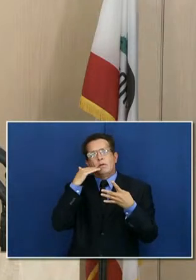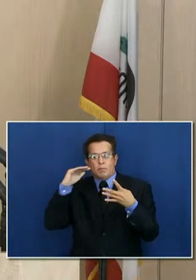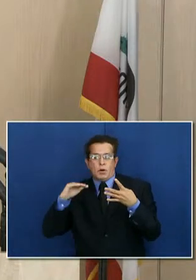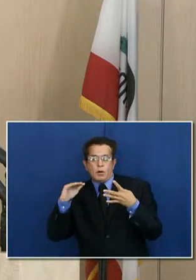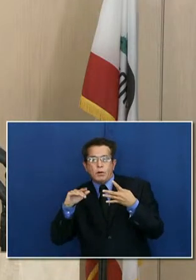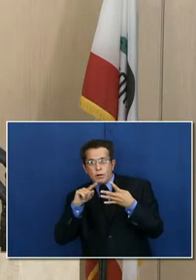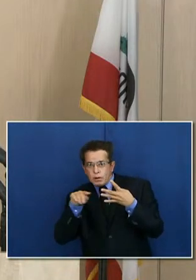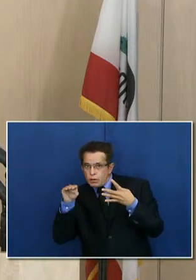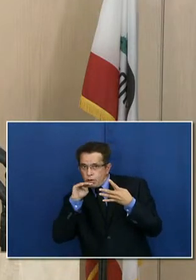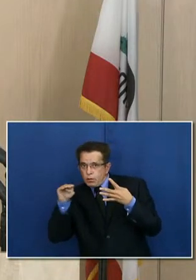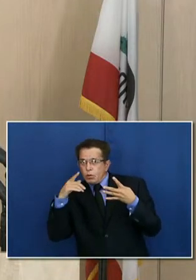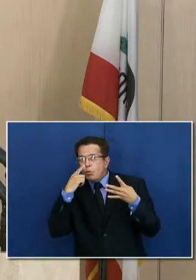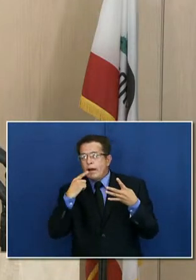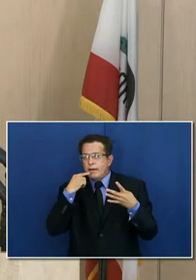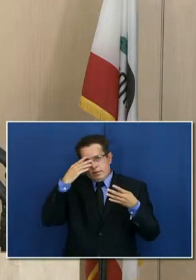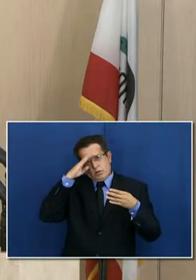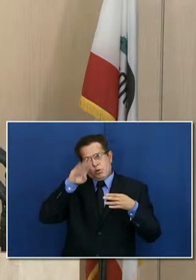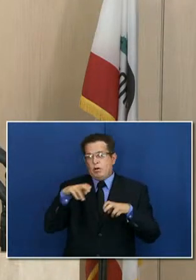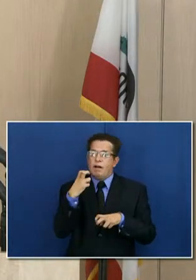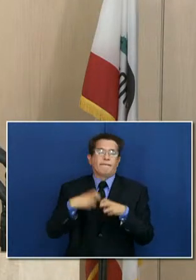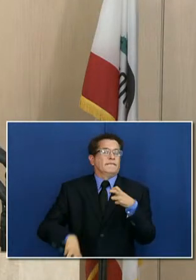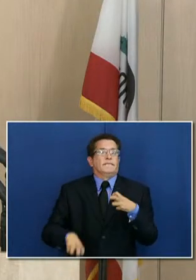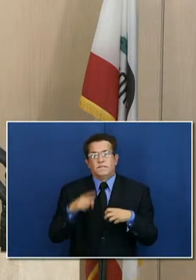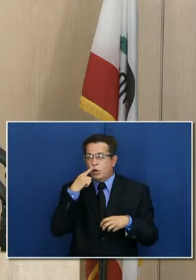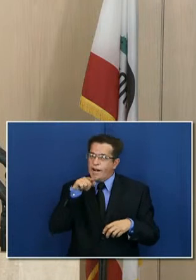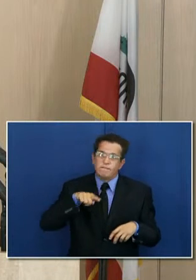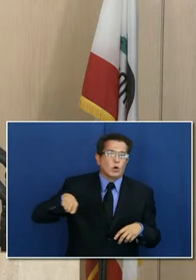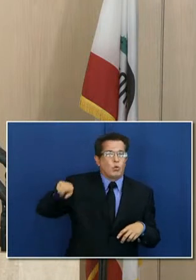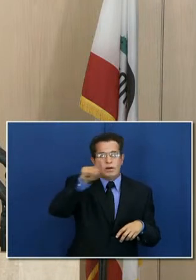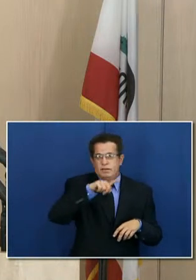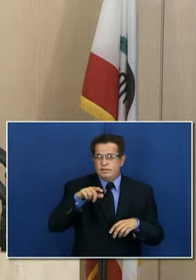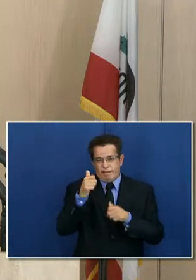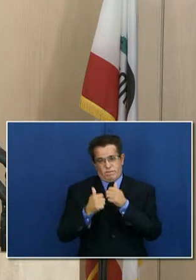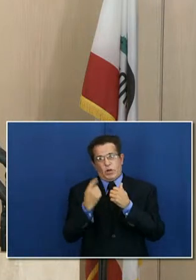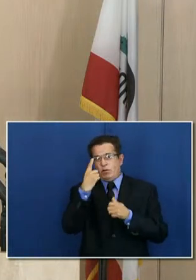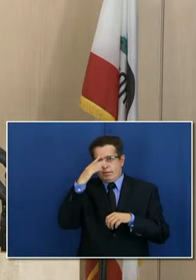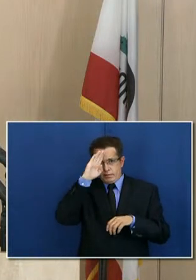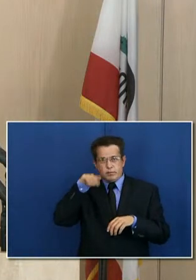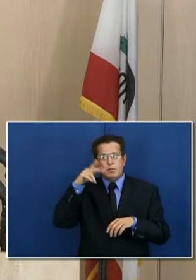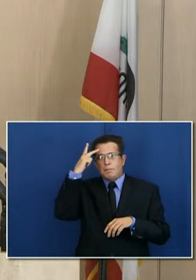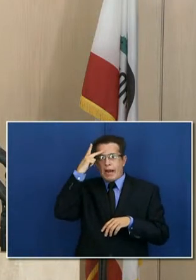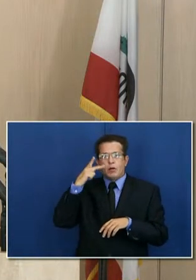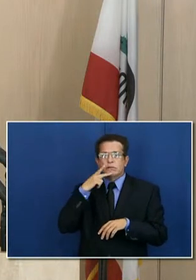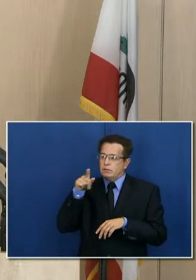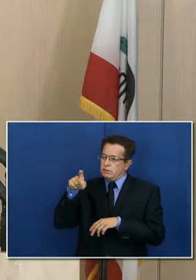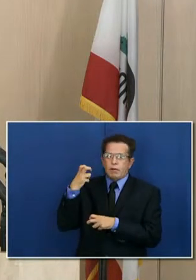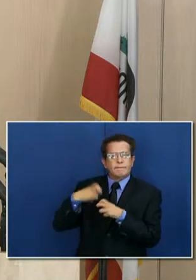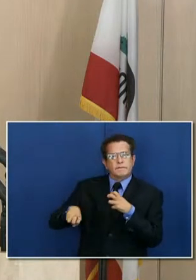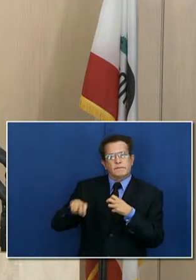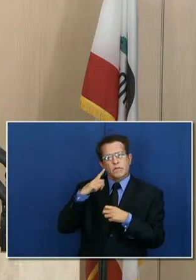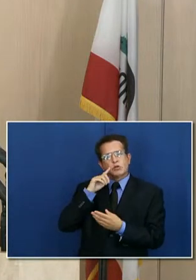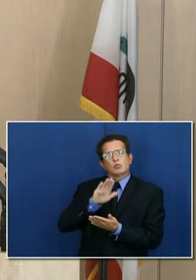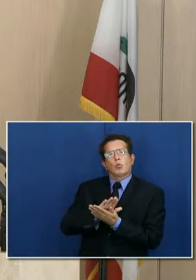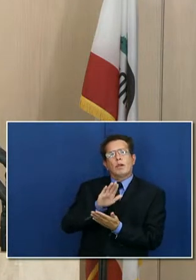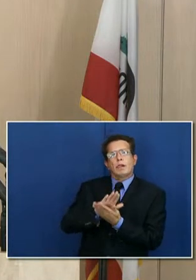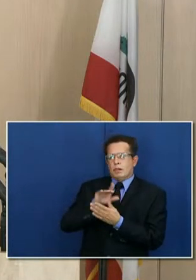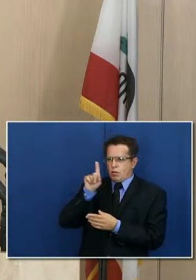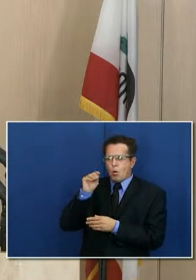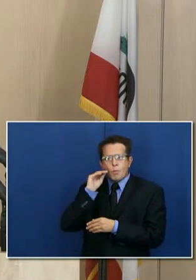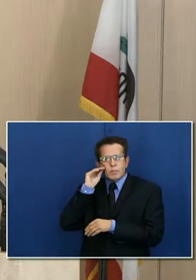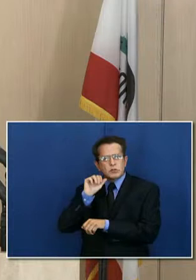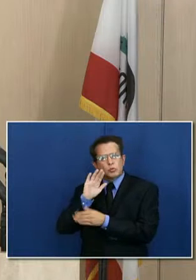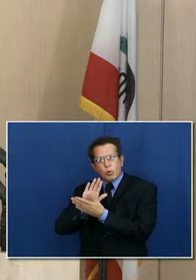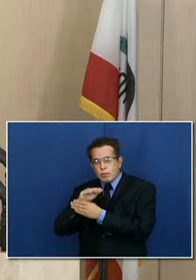this weekly dance is exhausting for all of us, from the parent struggling to have their child